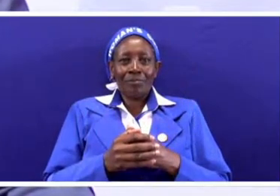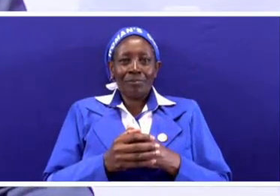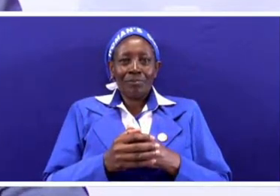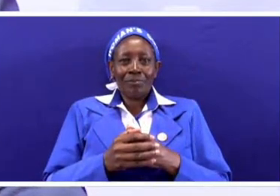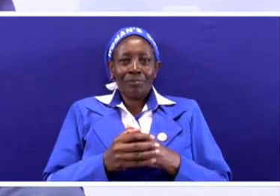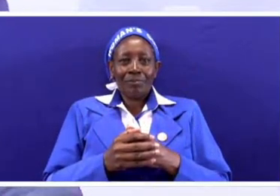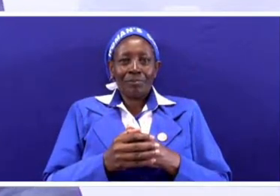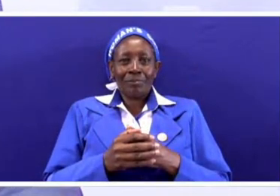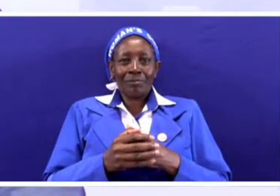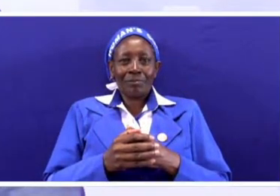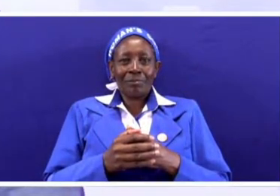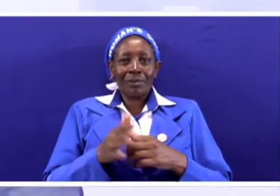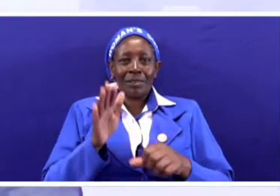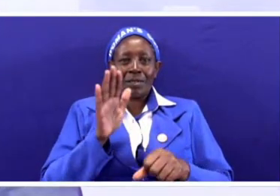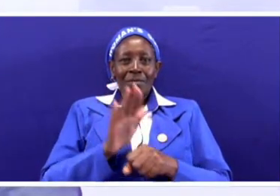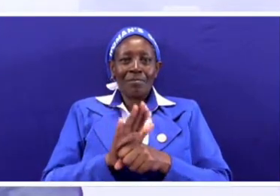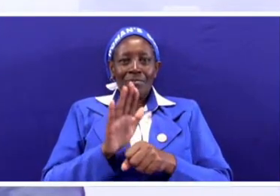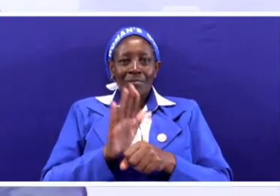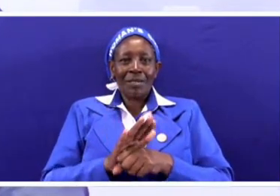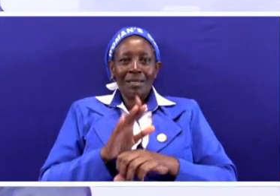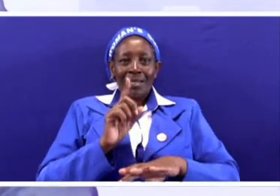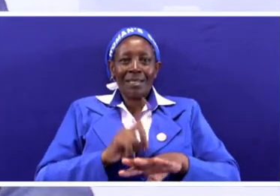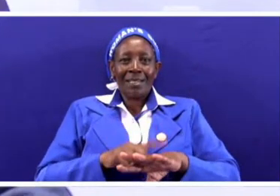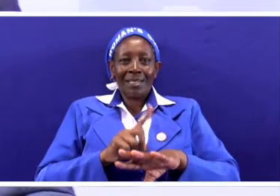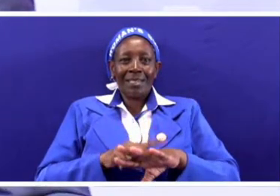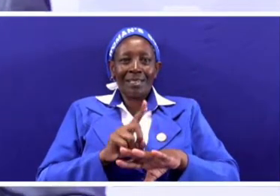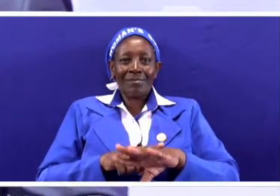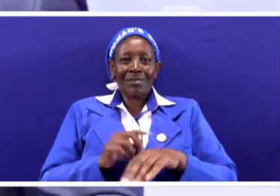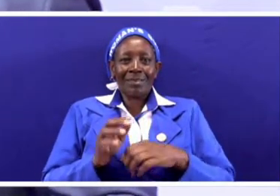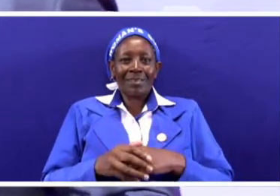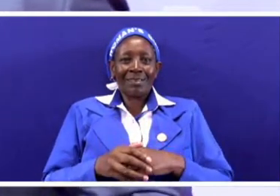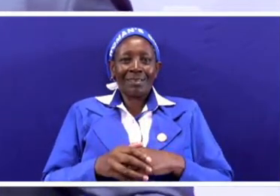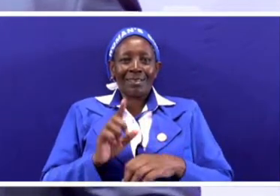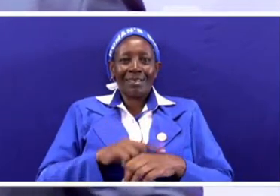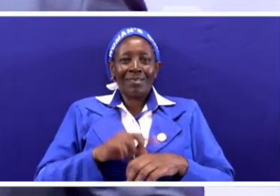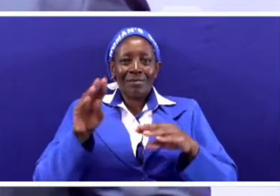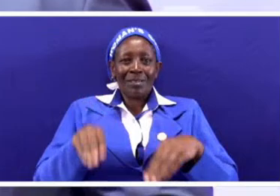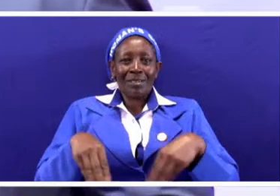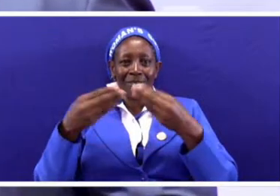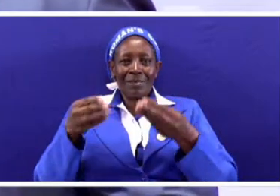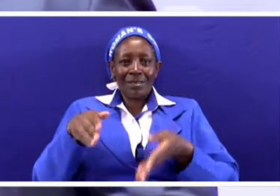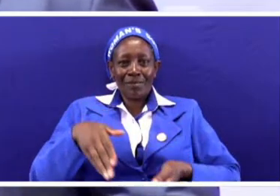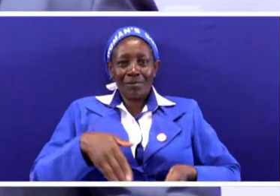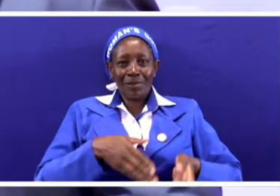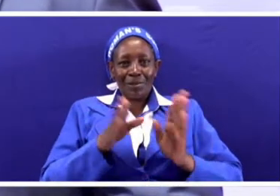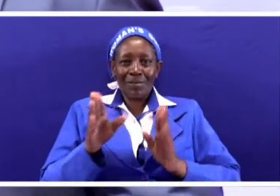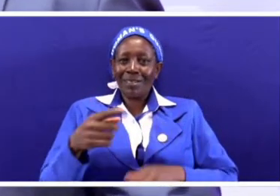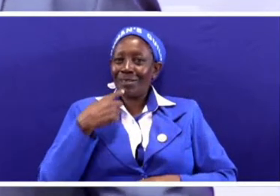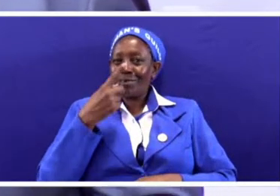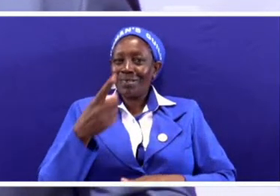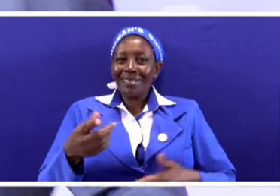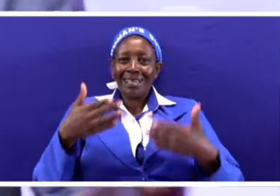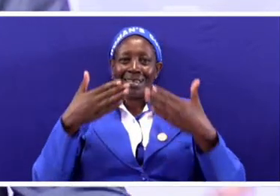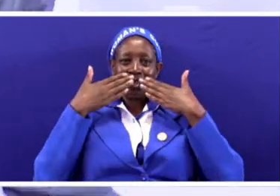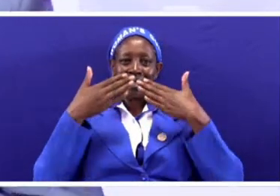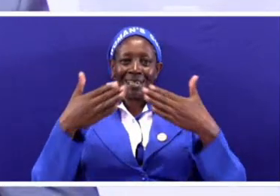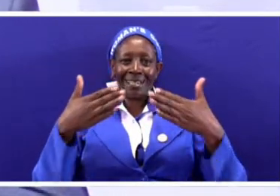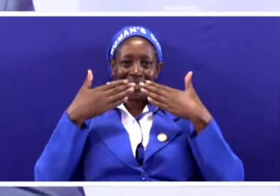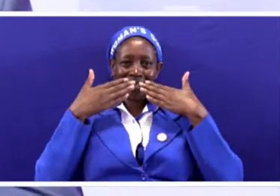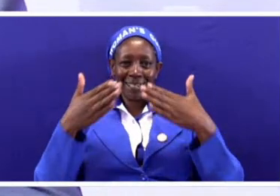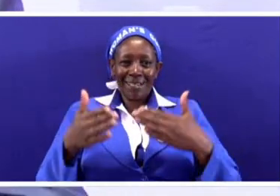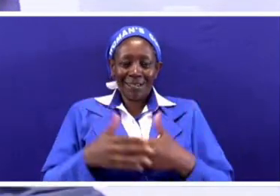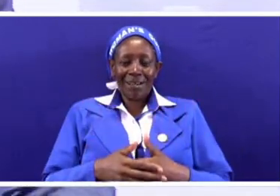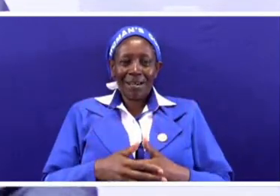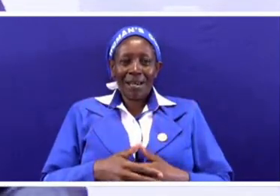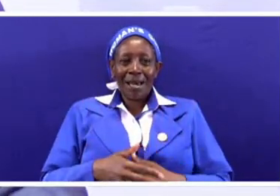And oftentimes when you are given a chance to say a vote of thanks, most people would say, mine is a simple